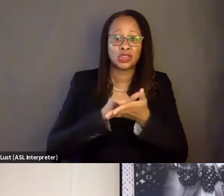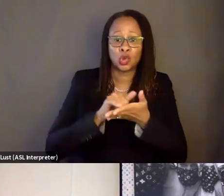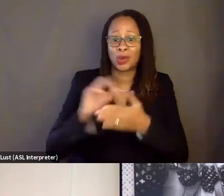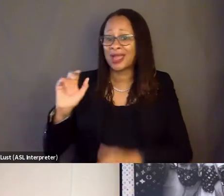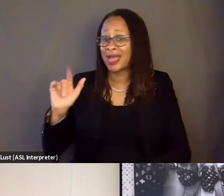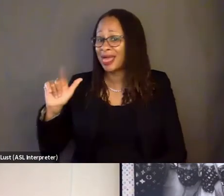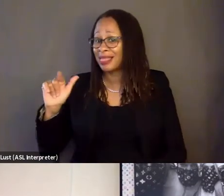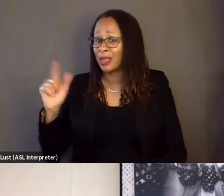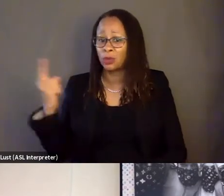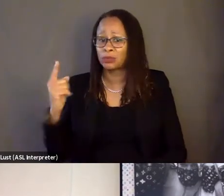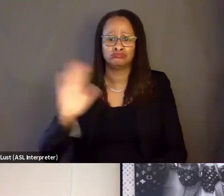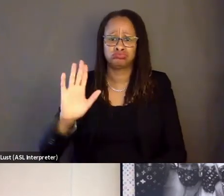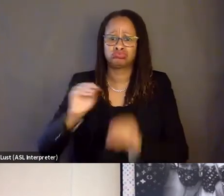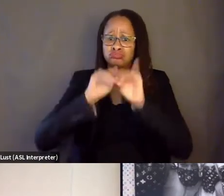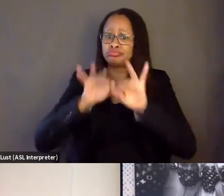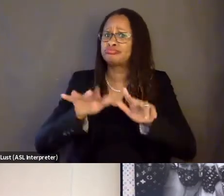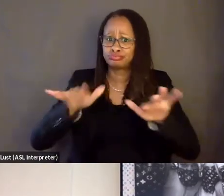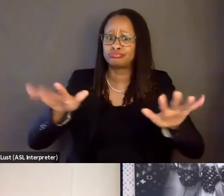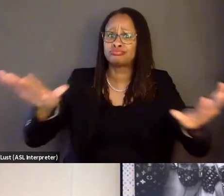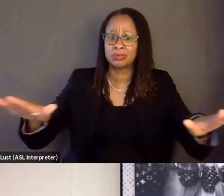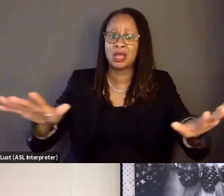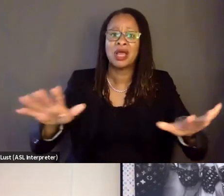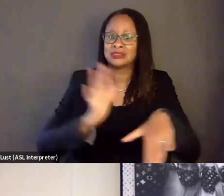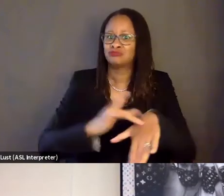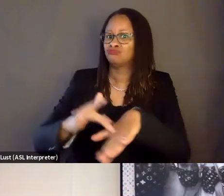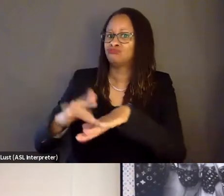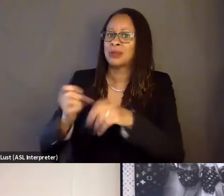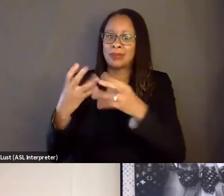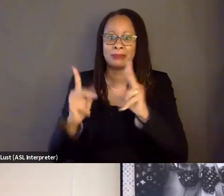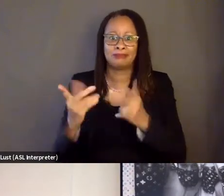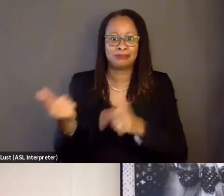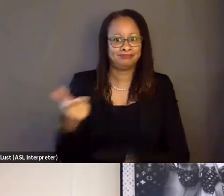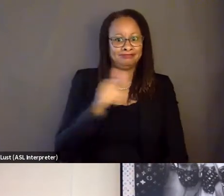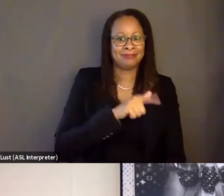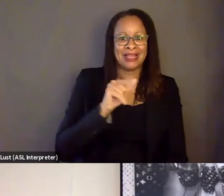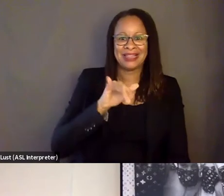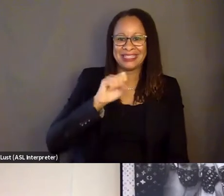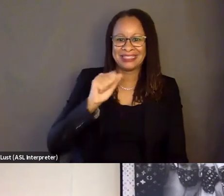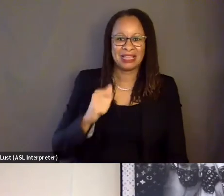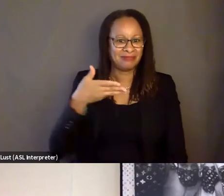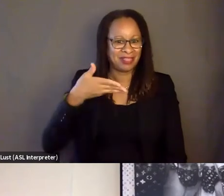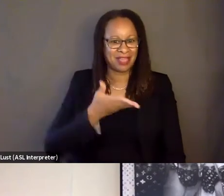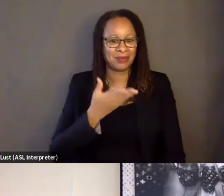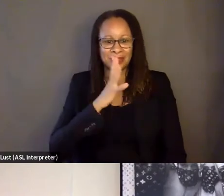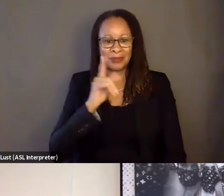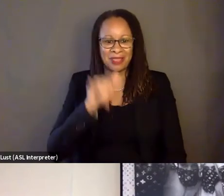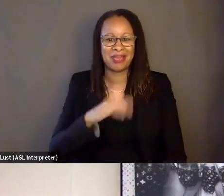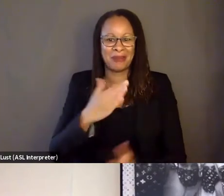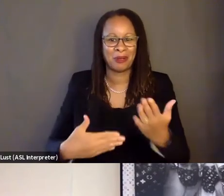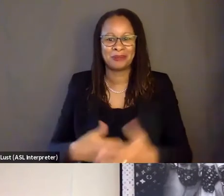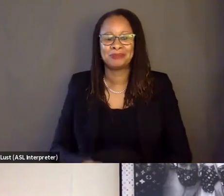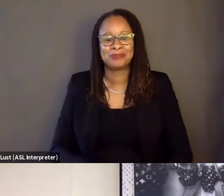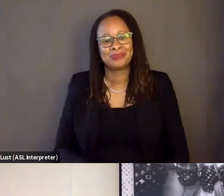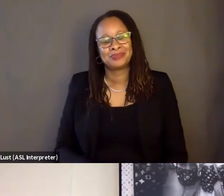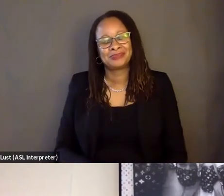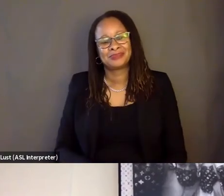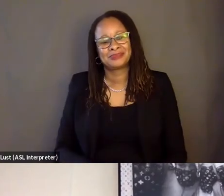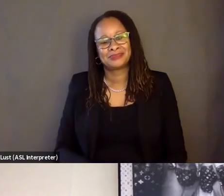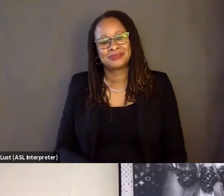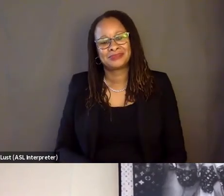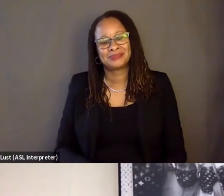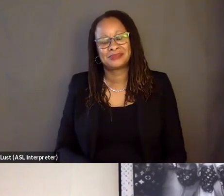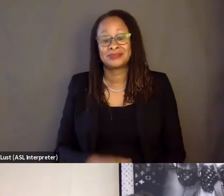like, it's, you know, it's really gotten out there in a way that's very exciting, but I'll stop talking and let Lisa talk about that part.